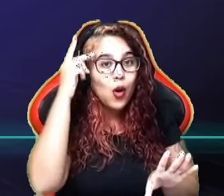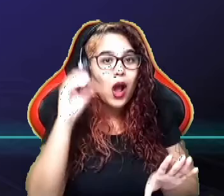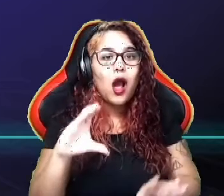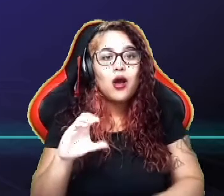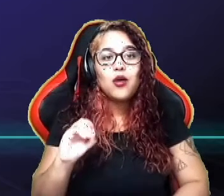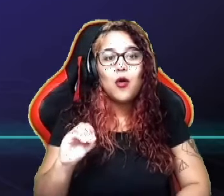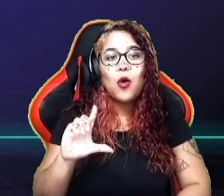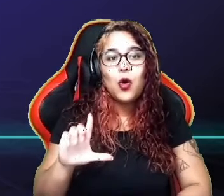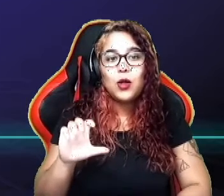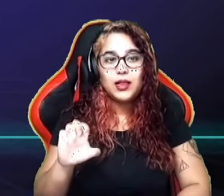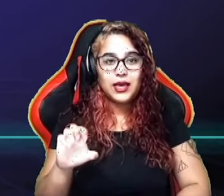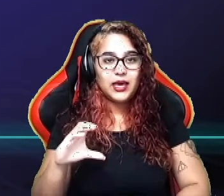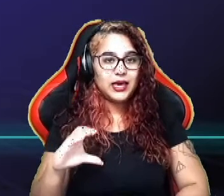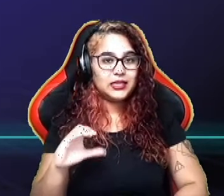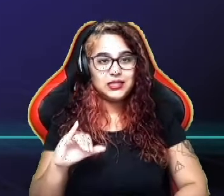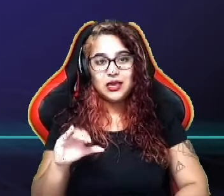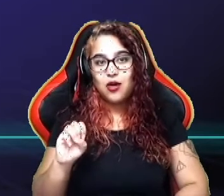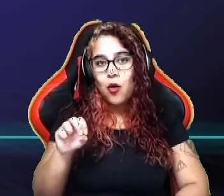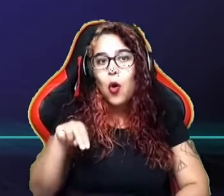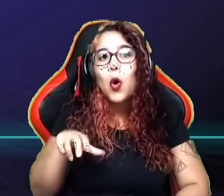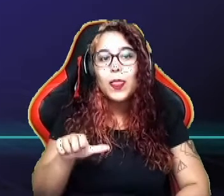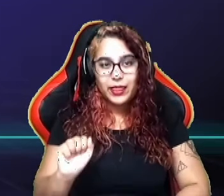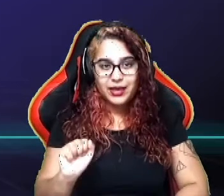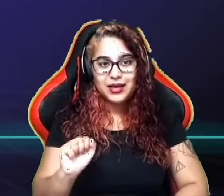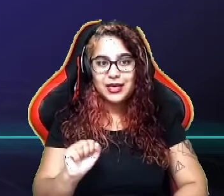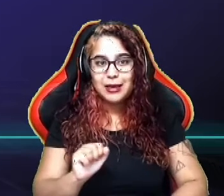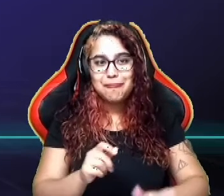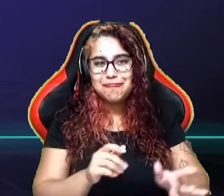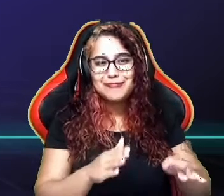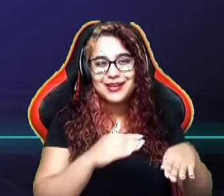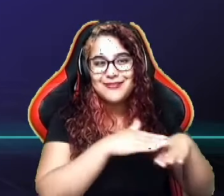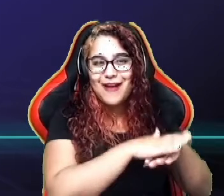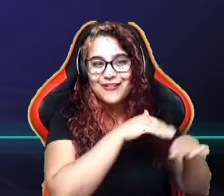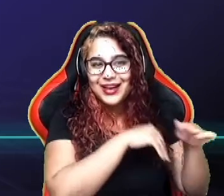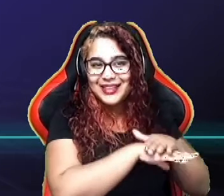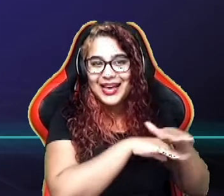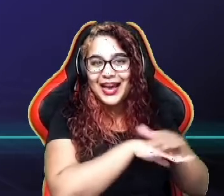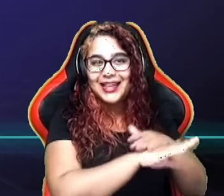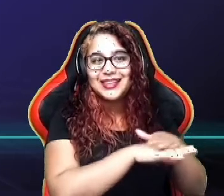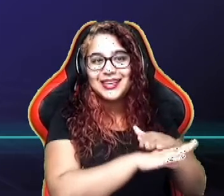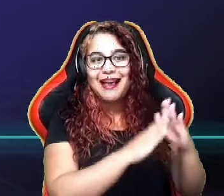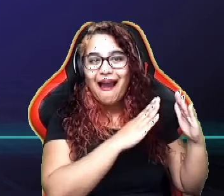Consoles and machines that are only available if you're a collector, basically.